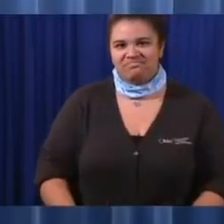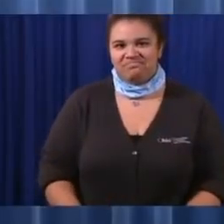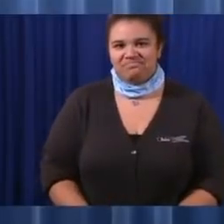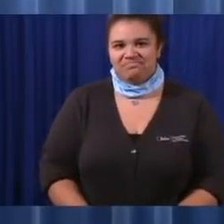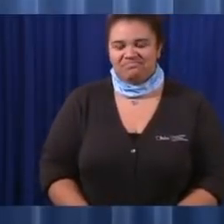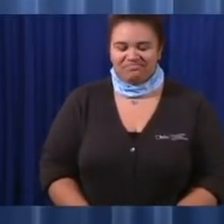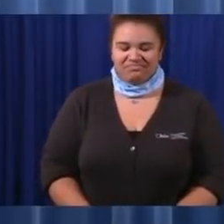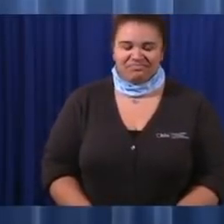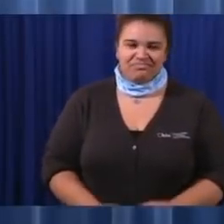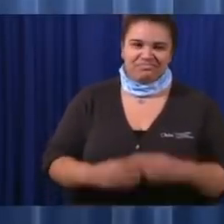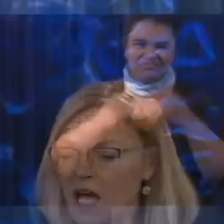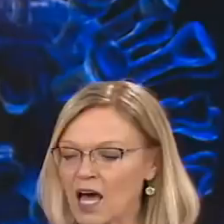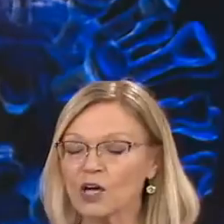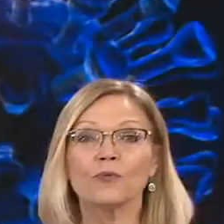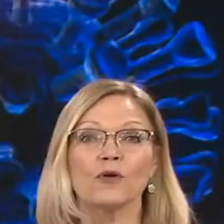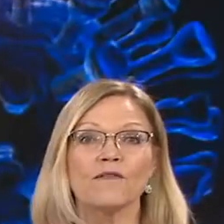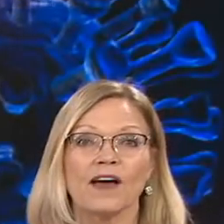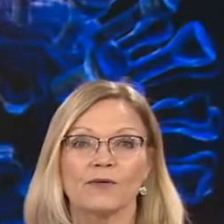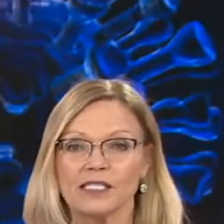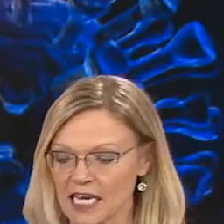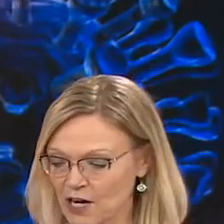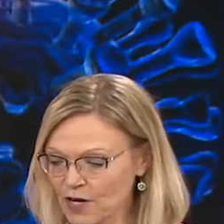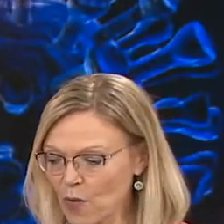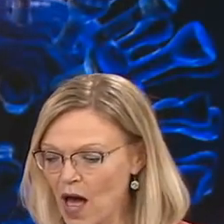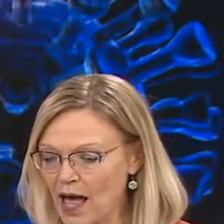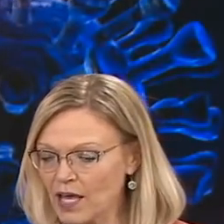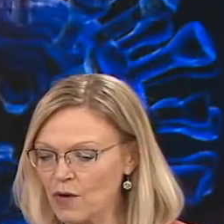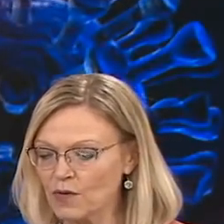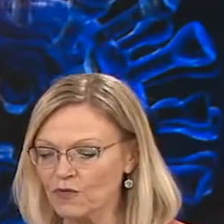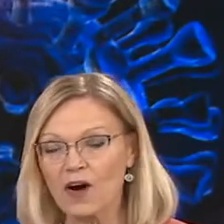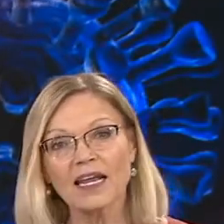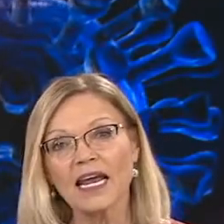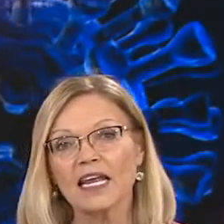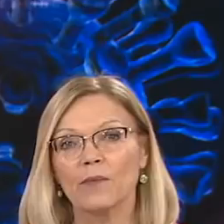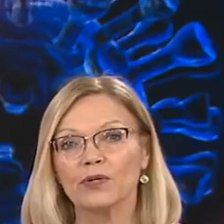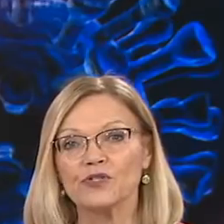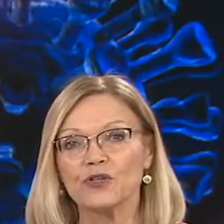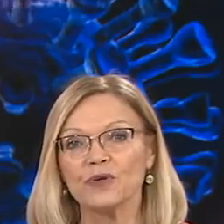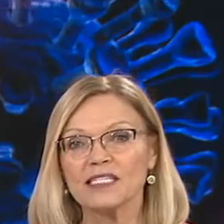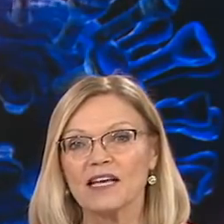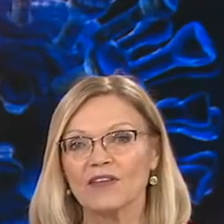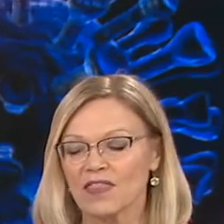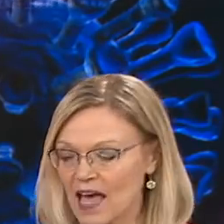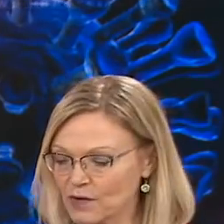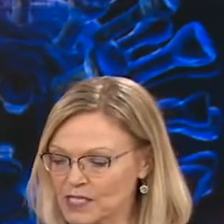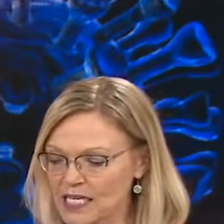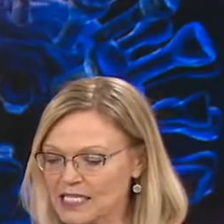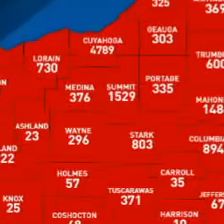Governor DeWine wrapping up his briefing on coronavirus here in Ohio. The Friday numbers,